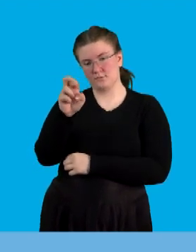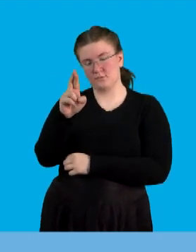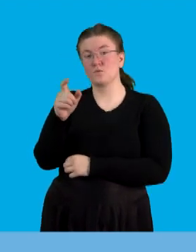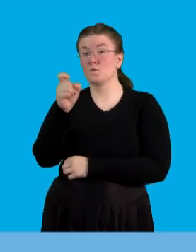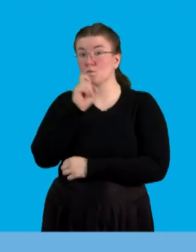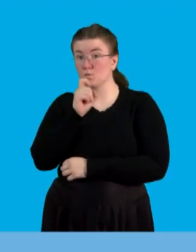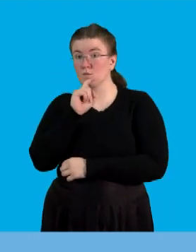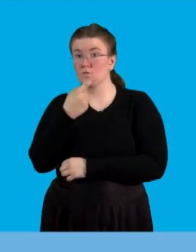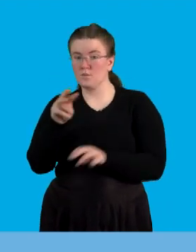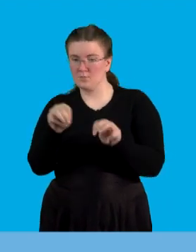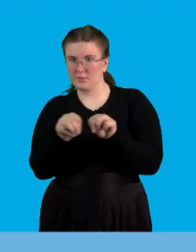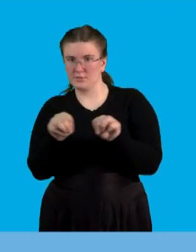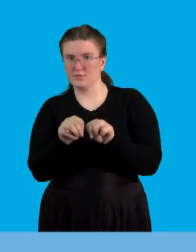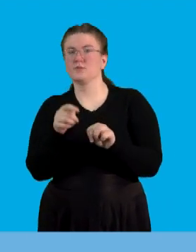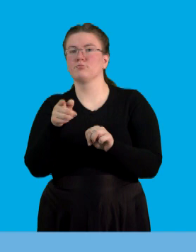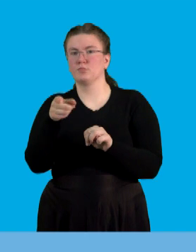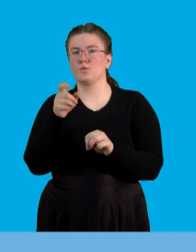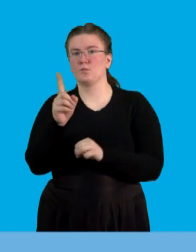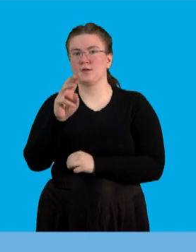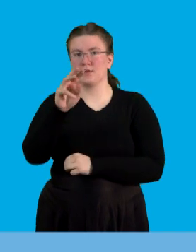with the symbol A for short.